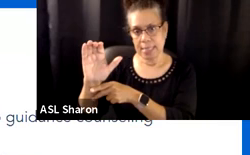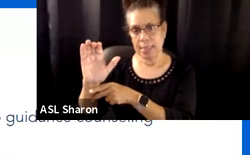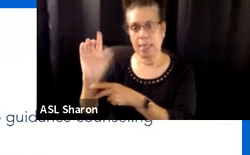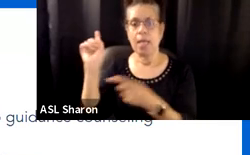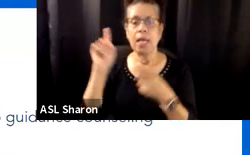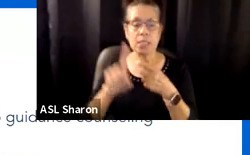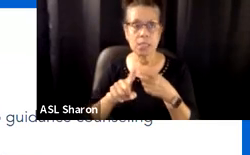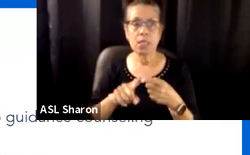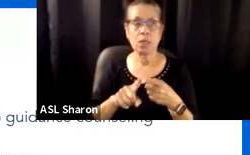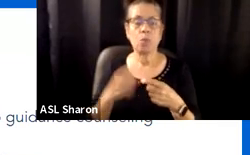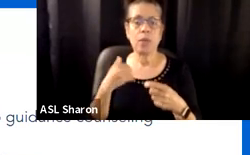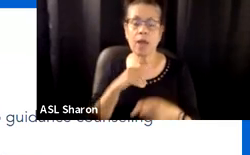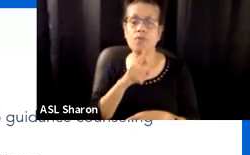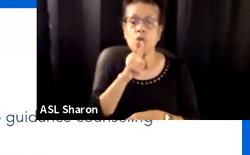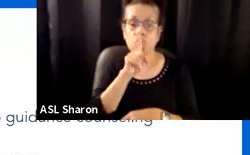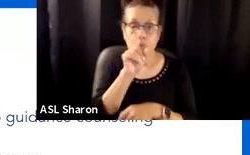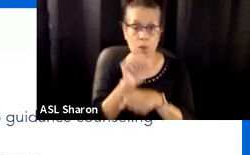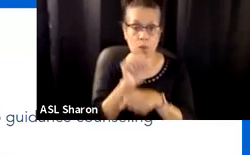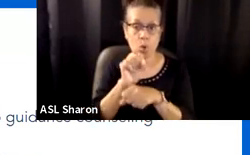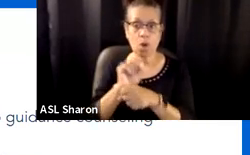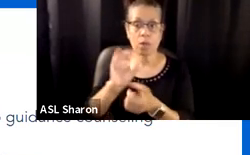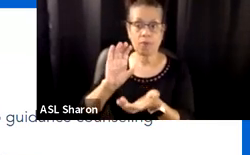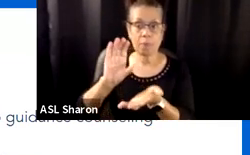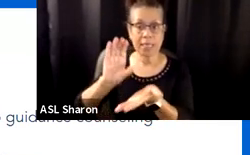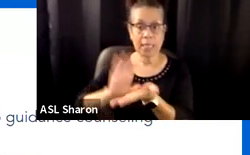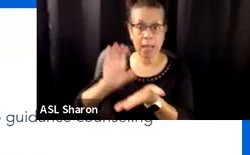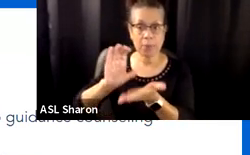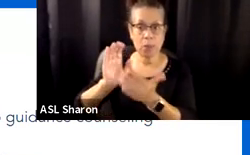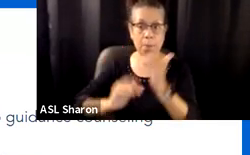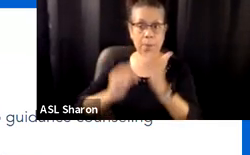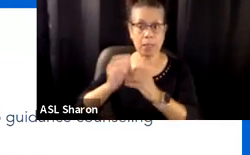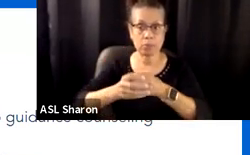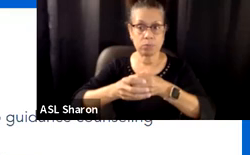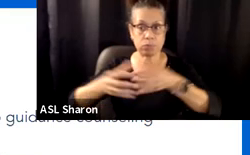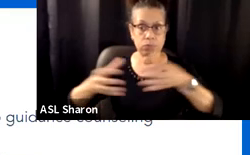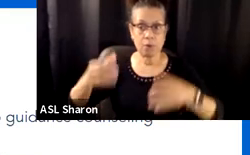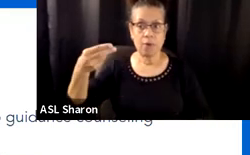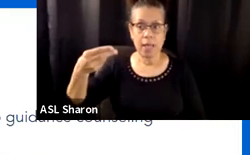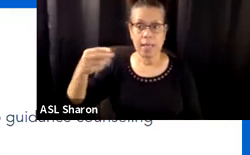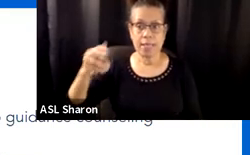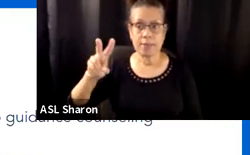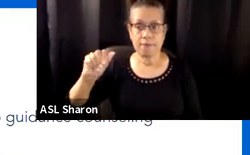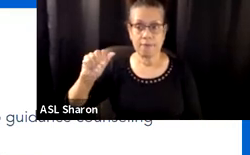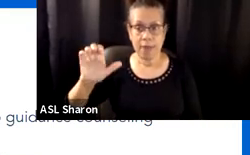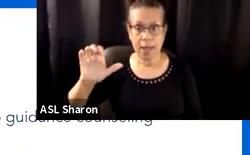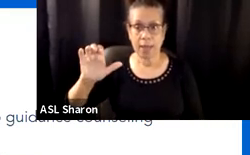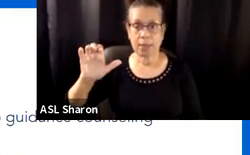real work of capital build outs of hvac systems in our schools